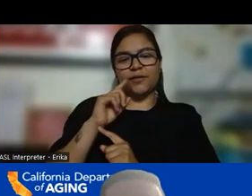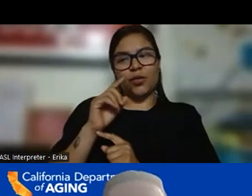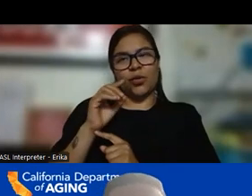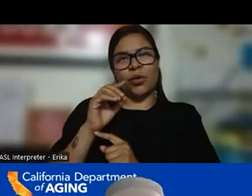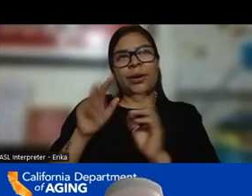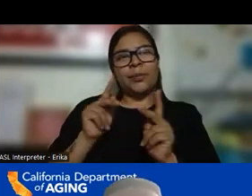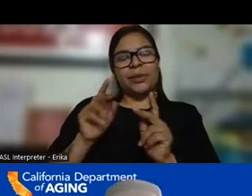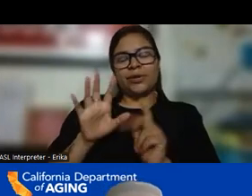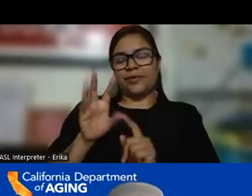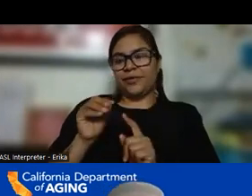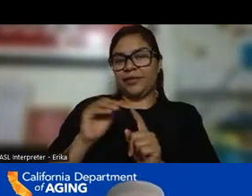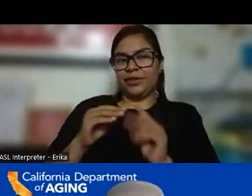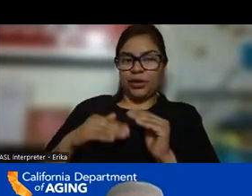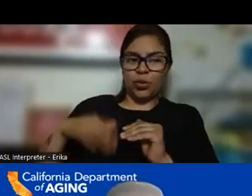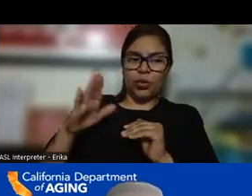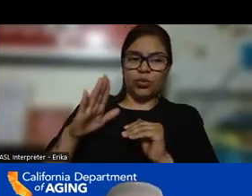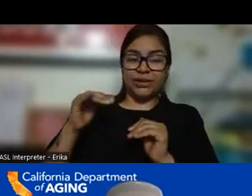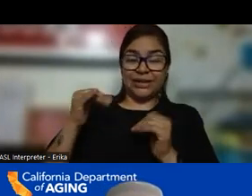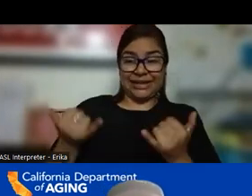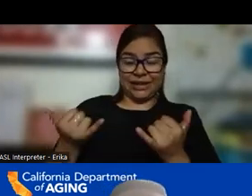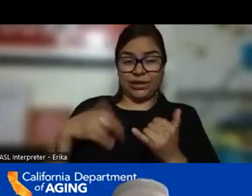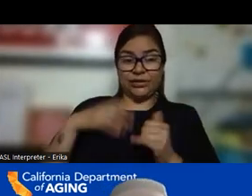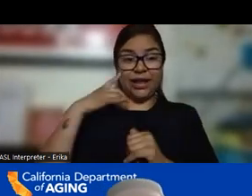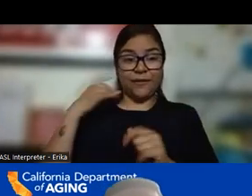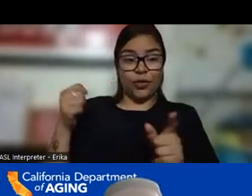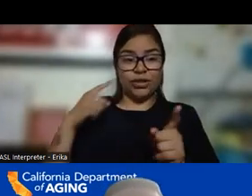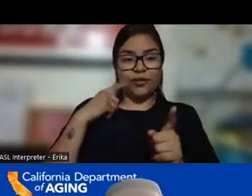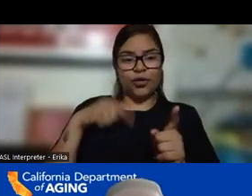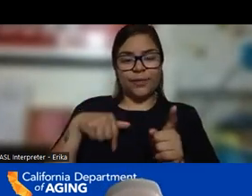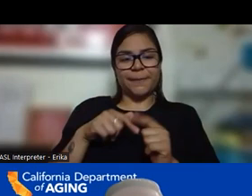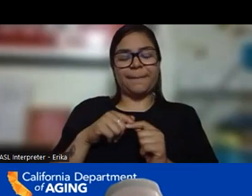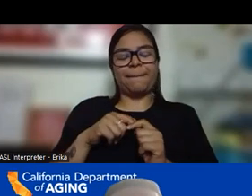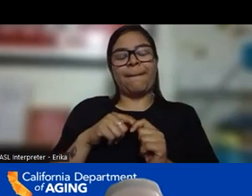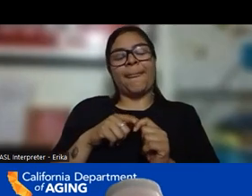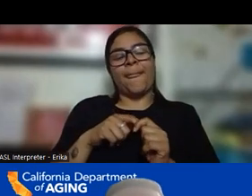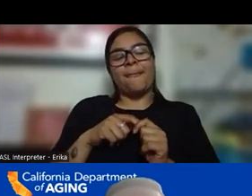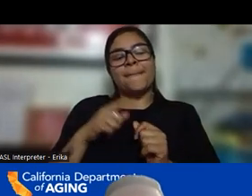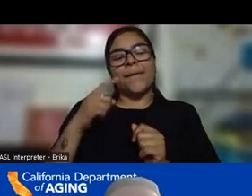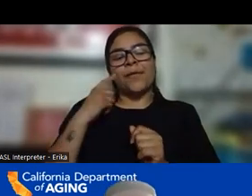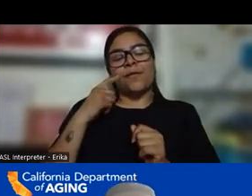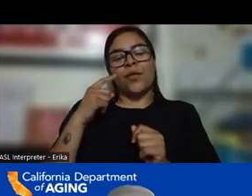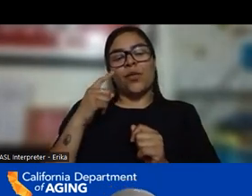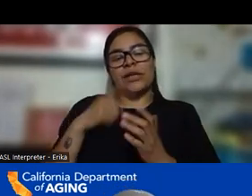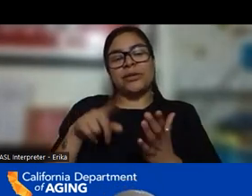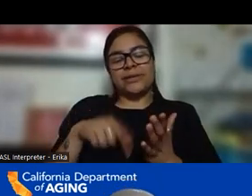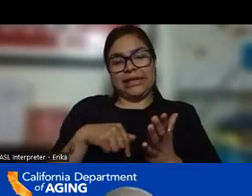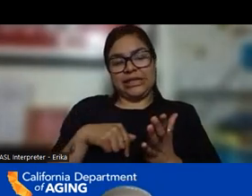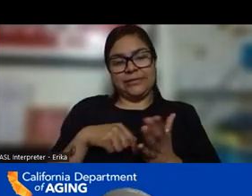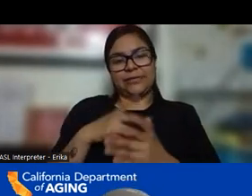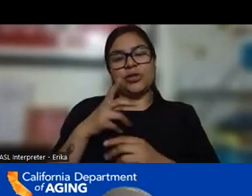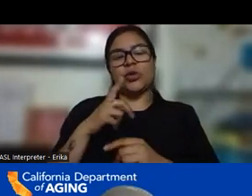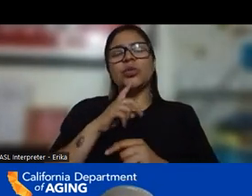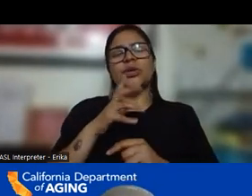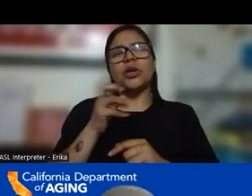55 who reside in California. And the purpose of this study is for us at the state to collect a baseline set of information. And we want this information to drive